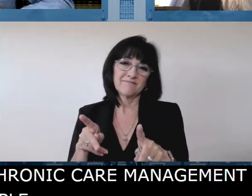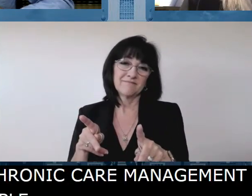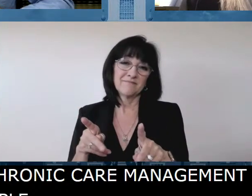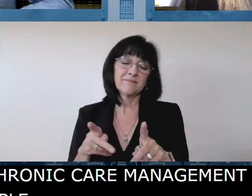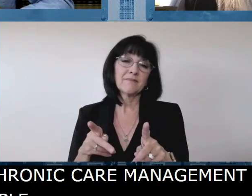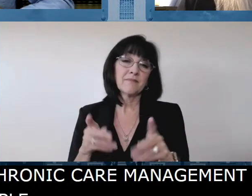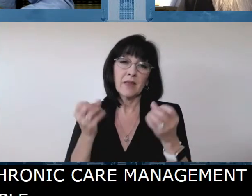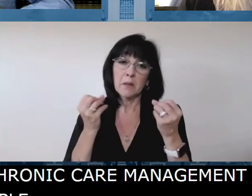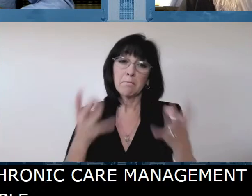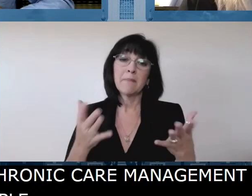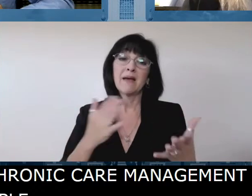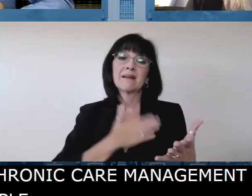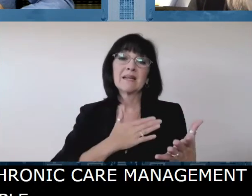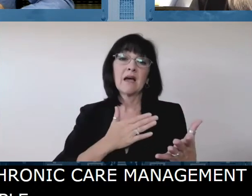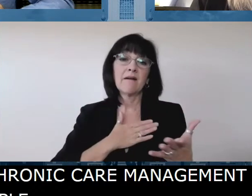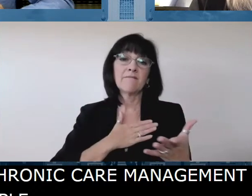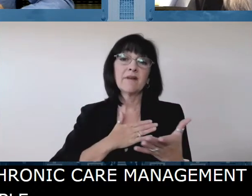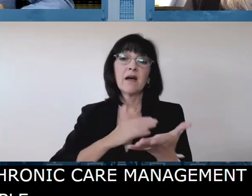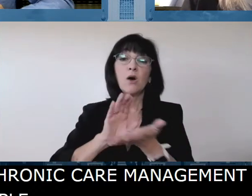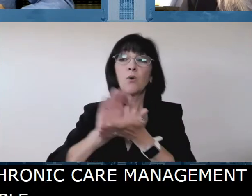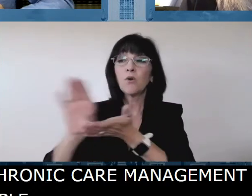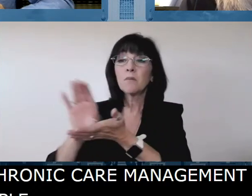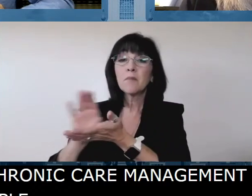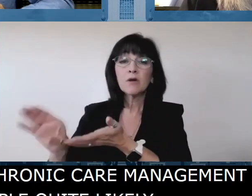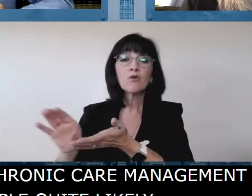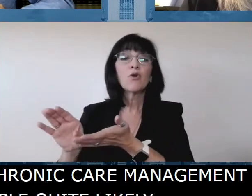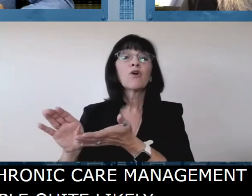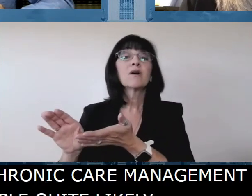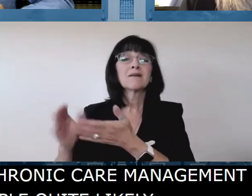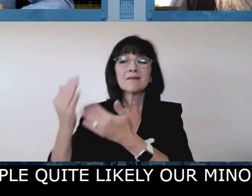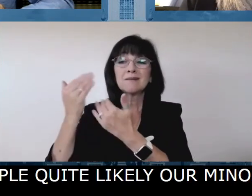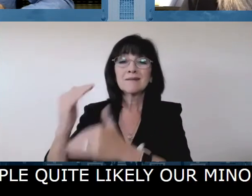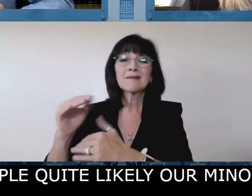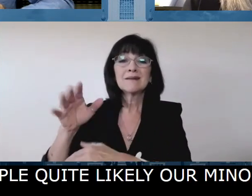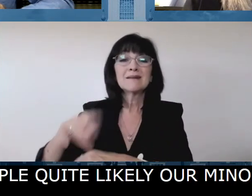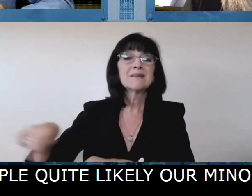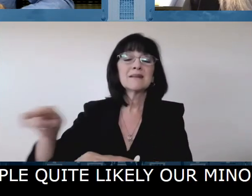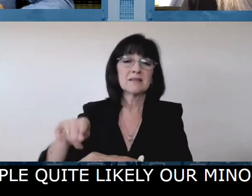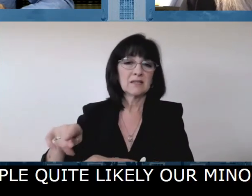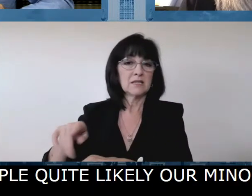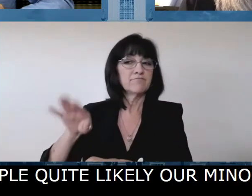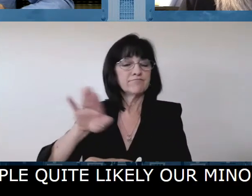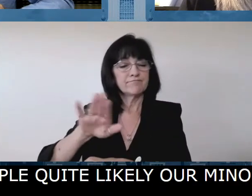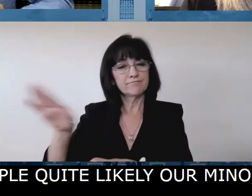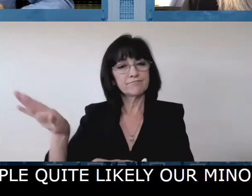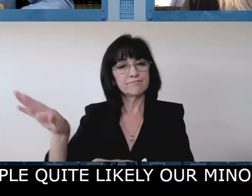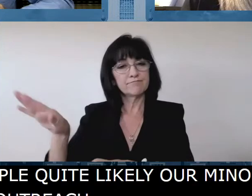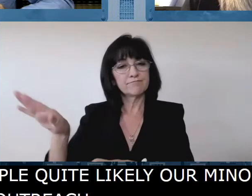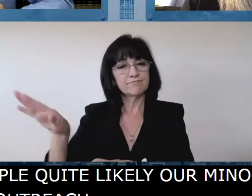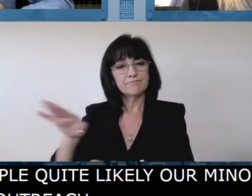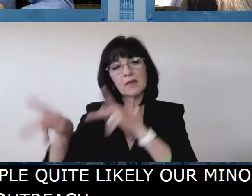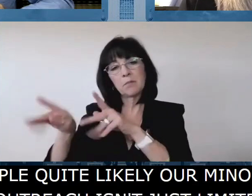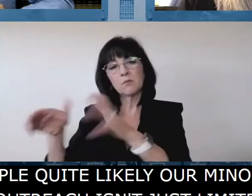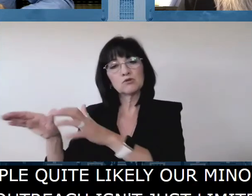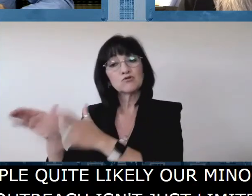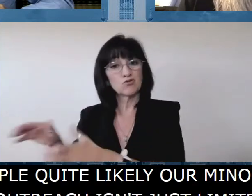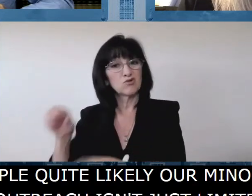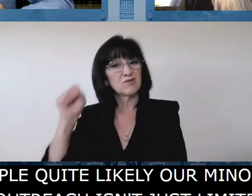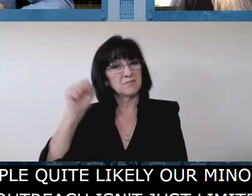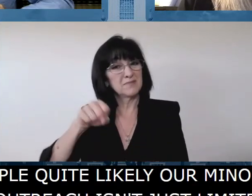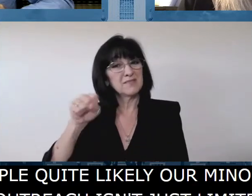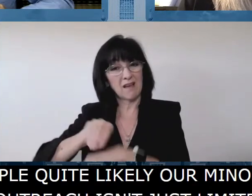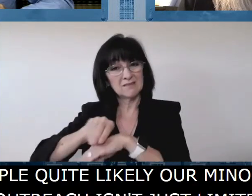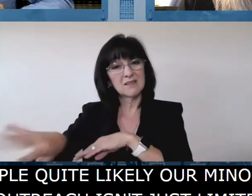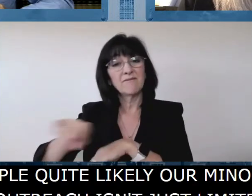minority populations more so. So that outreach isn't just limited to COVID testing and vaccine, but it's